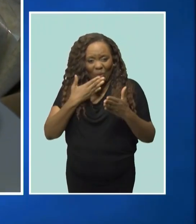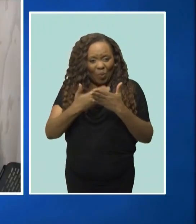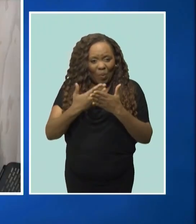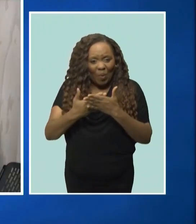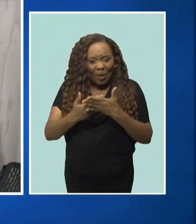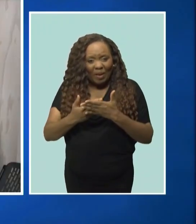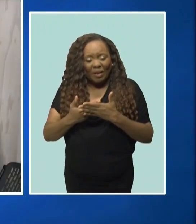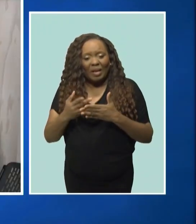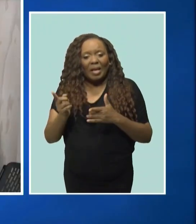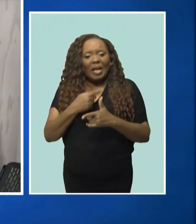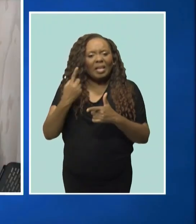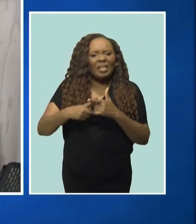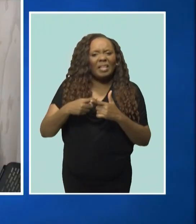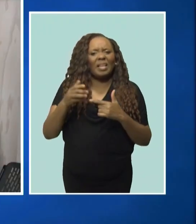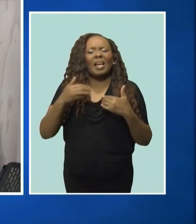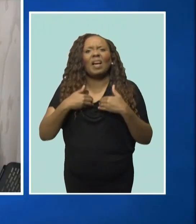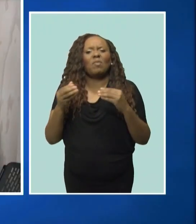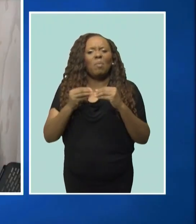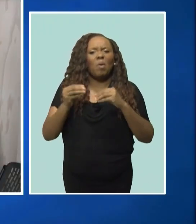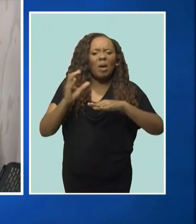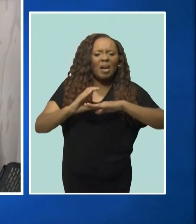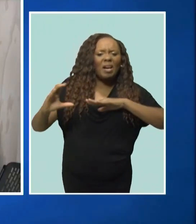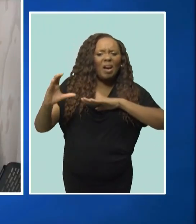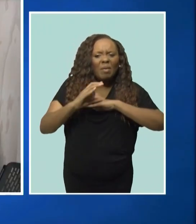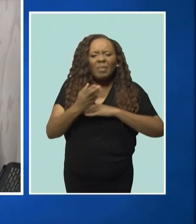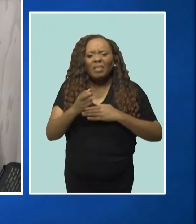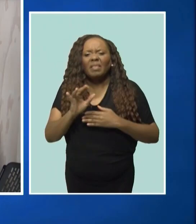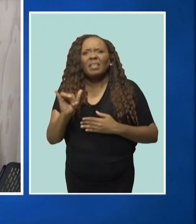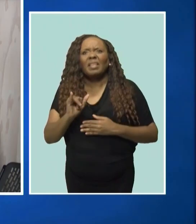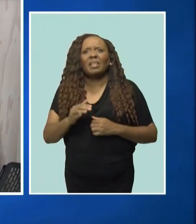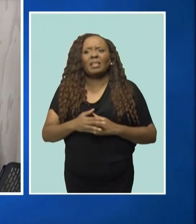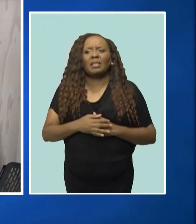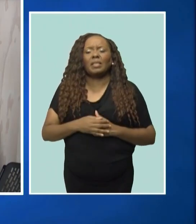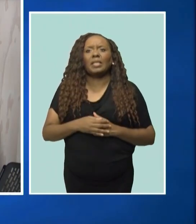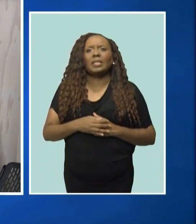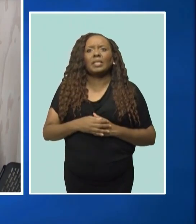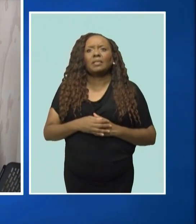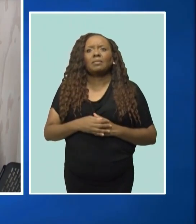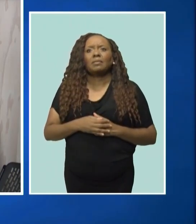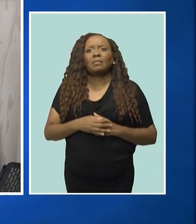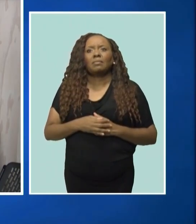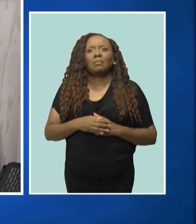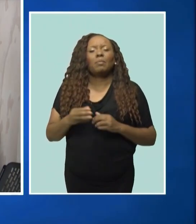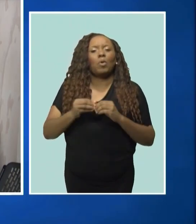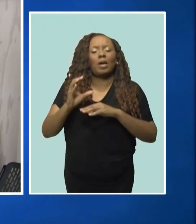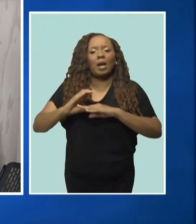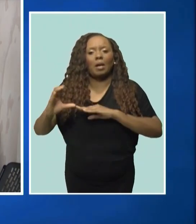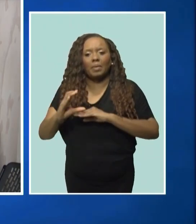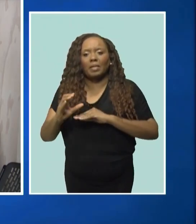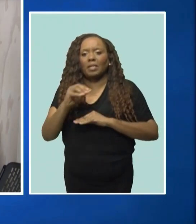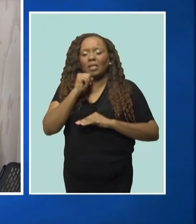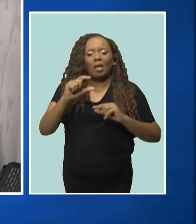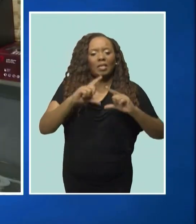on a few menu items that are more Caribbean-like than Japanese-like.